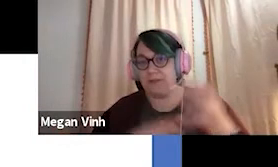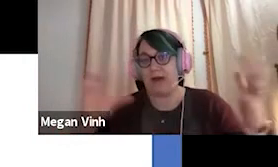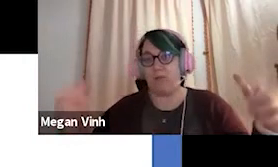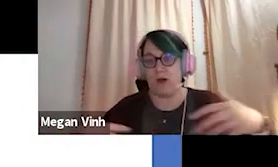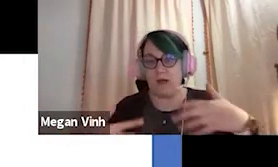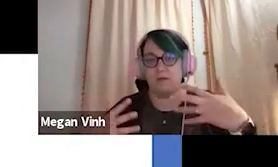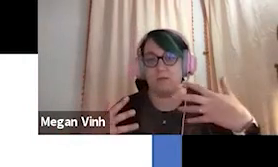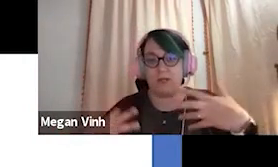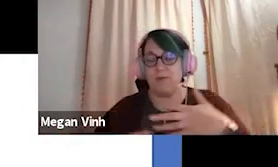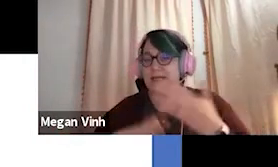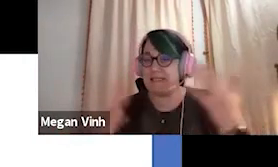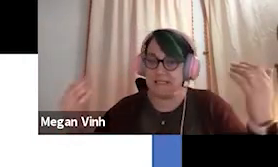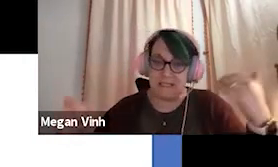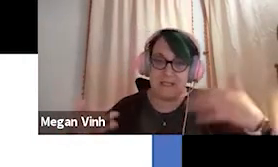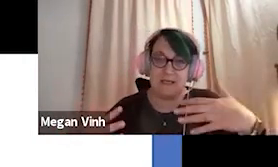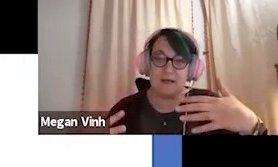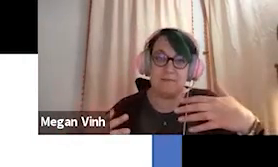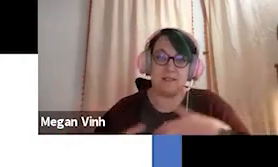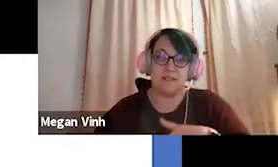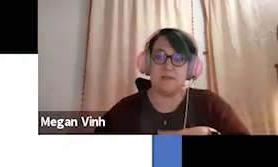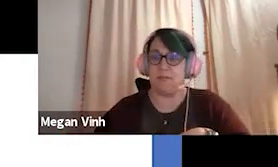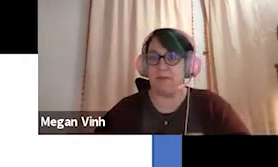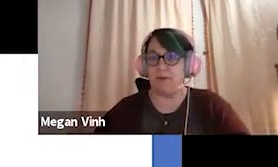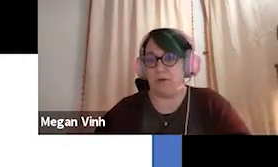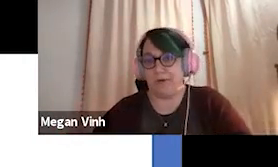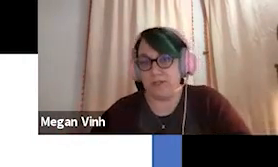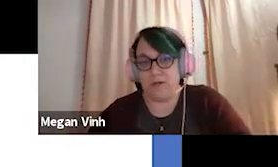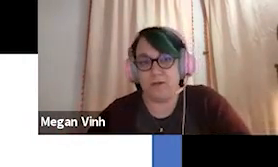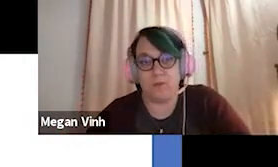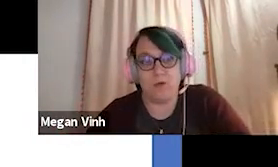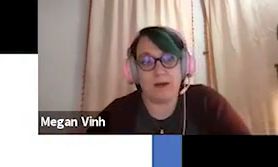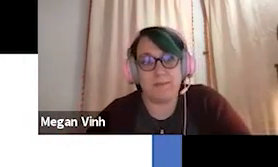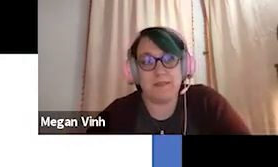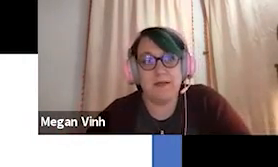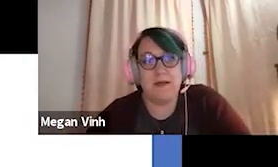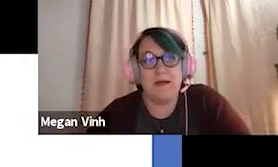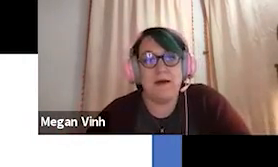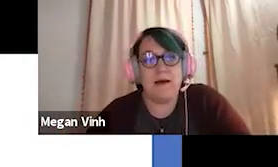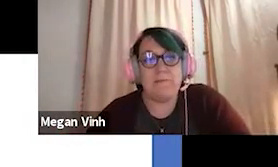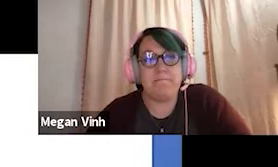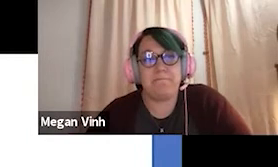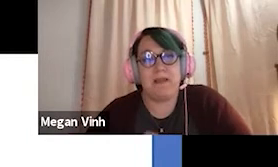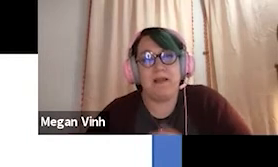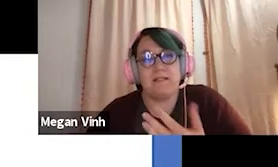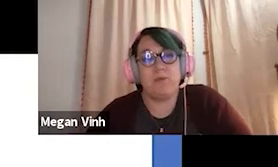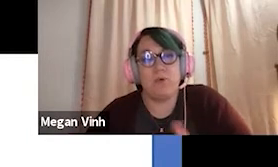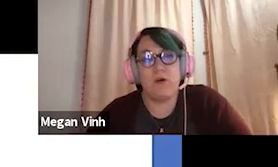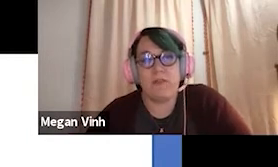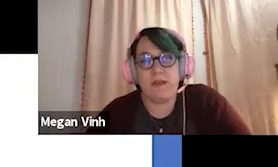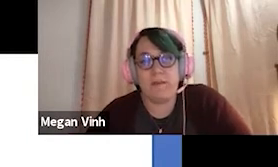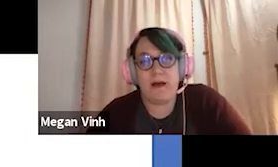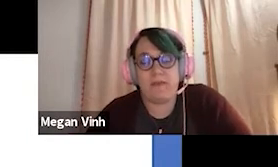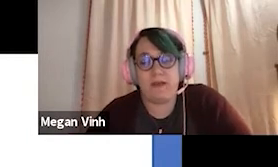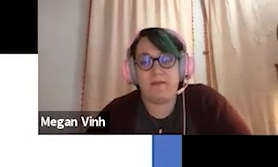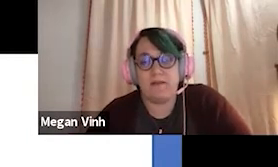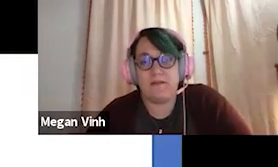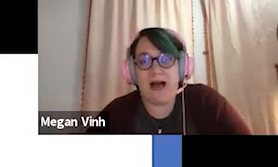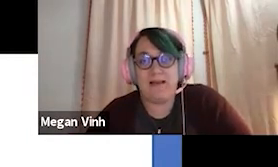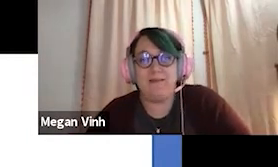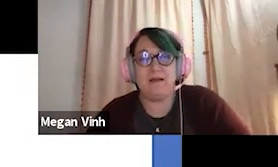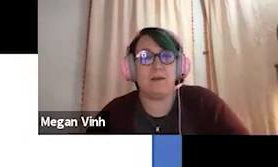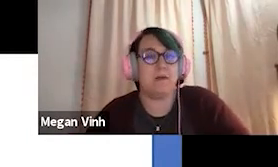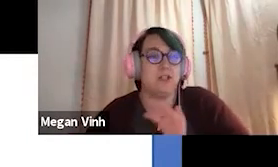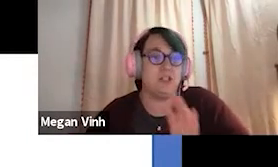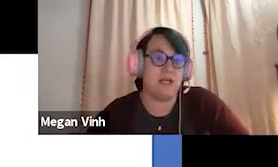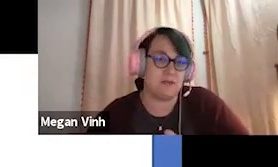So think about what you might see in some typical early childhood programs. And it's important to think about that in this